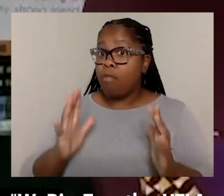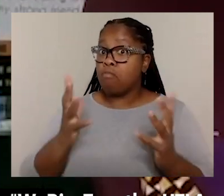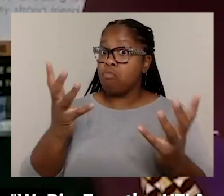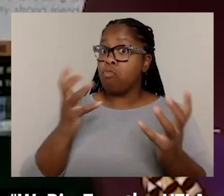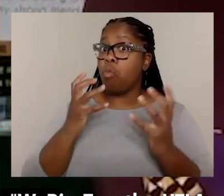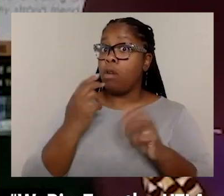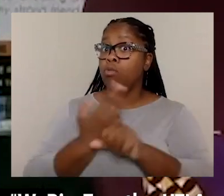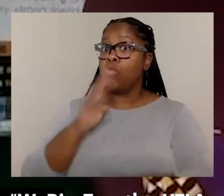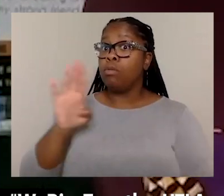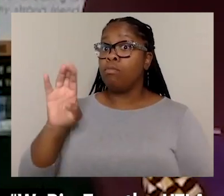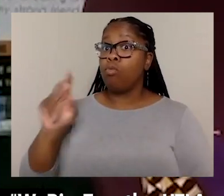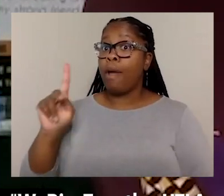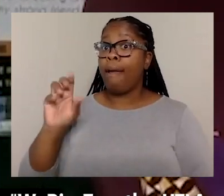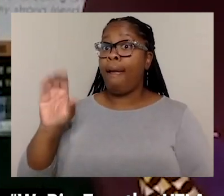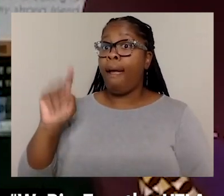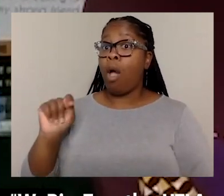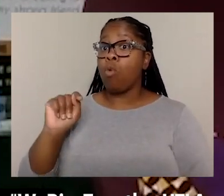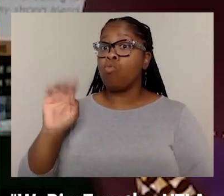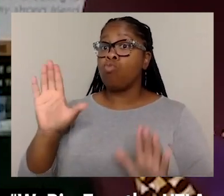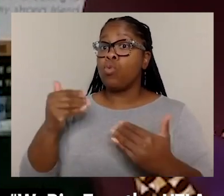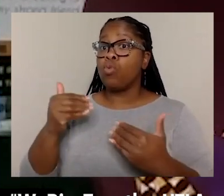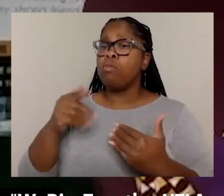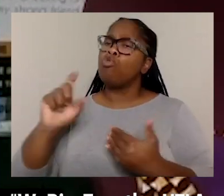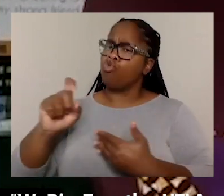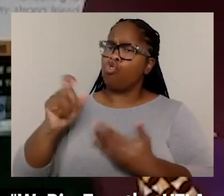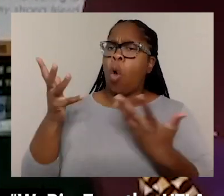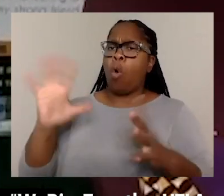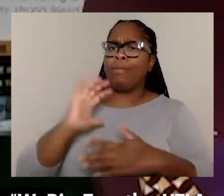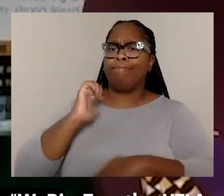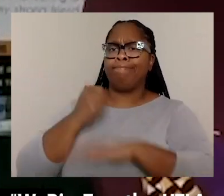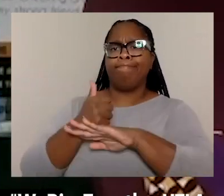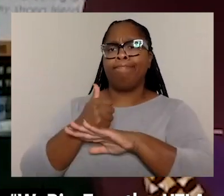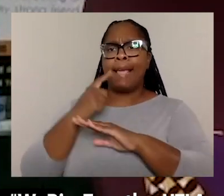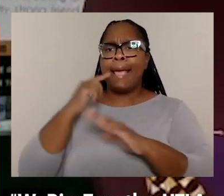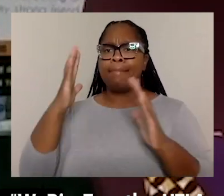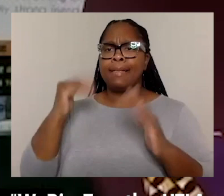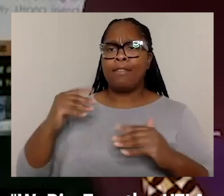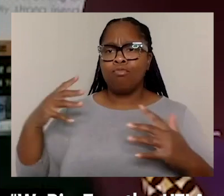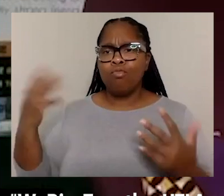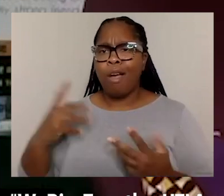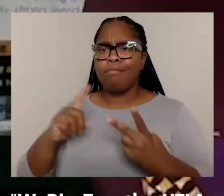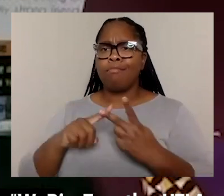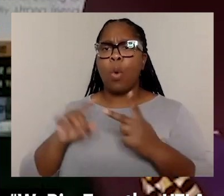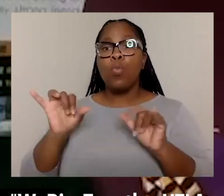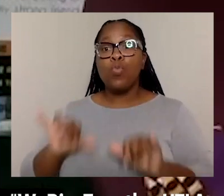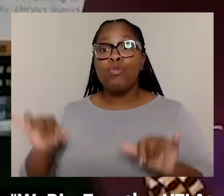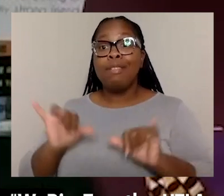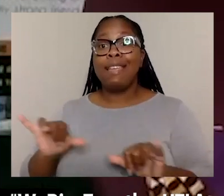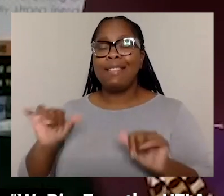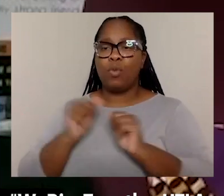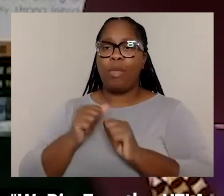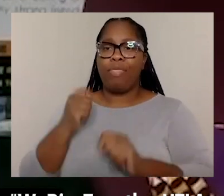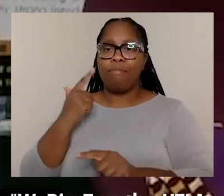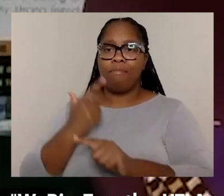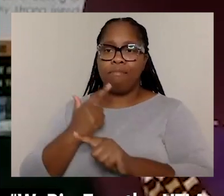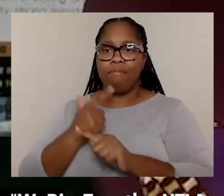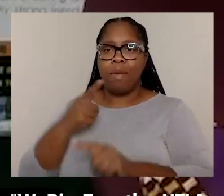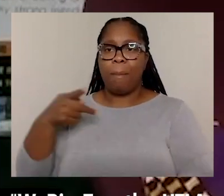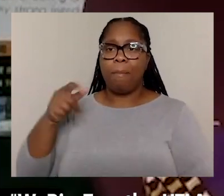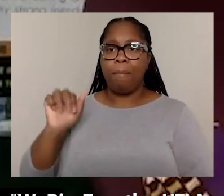should establish expectations and routines with their paraprofessionals. Once